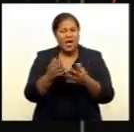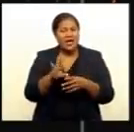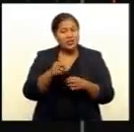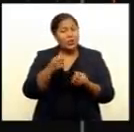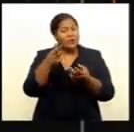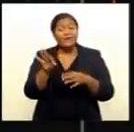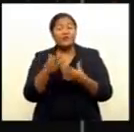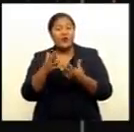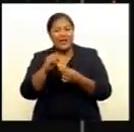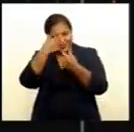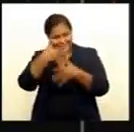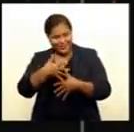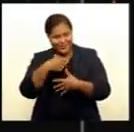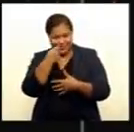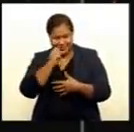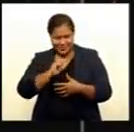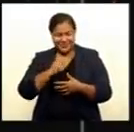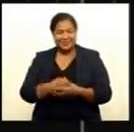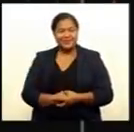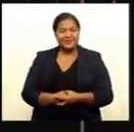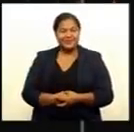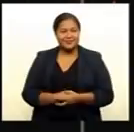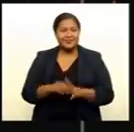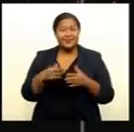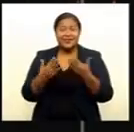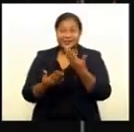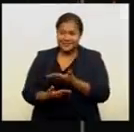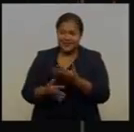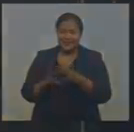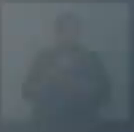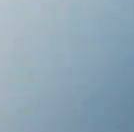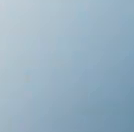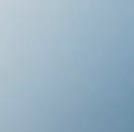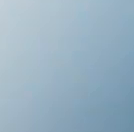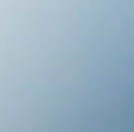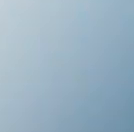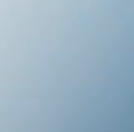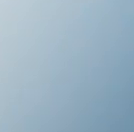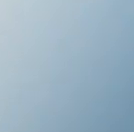clinics and were swabbed. Now time to look at weather for today.